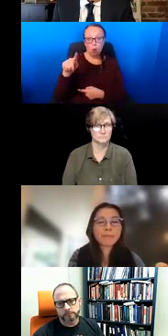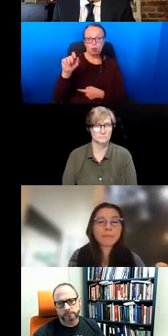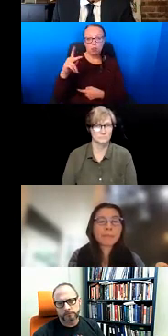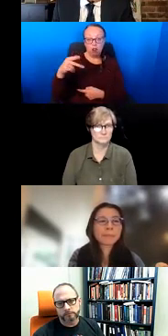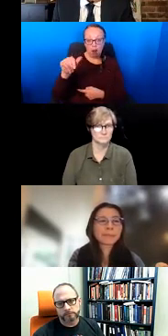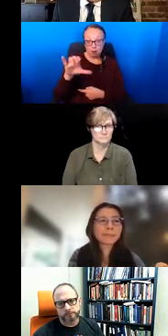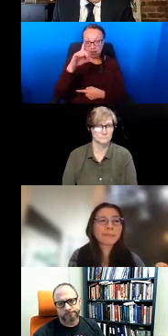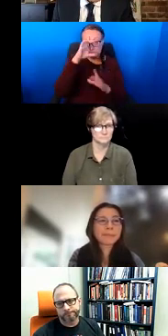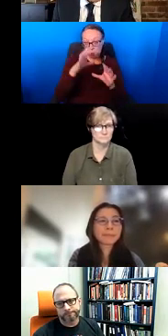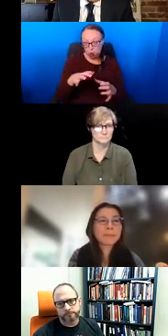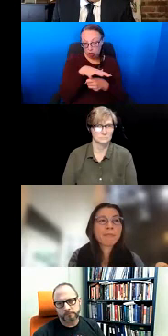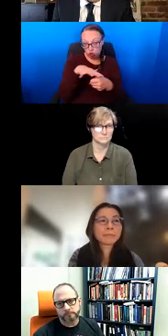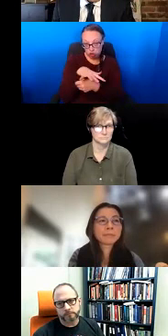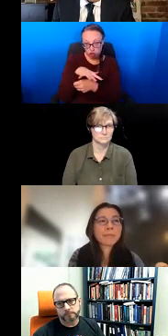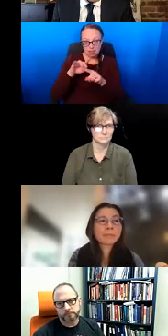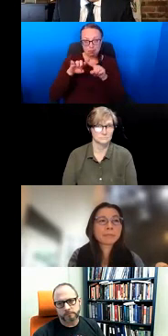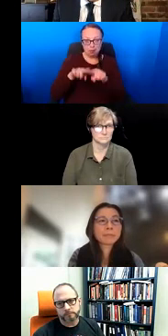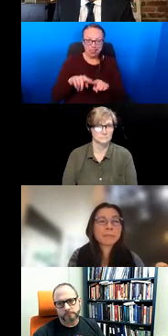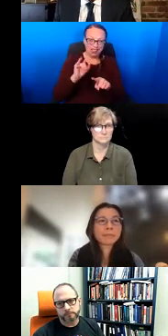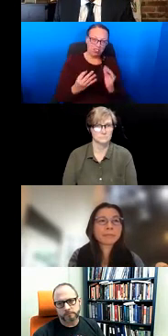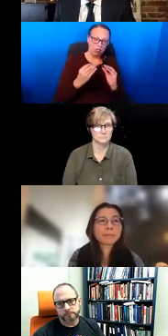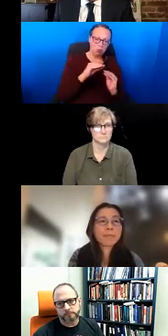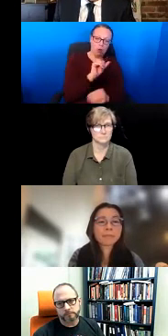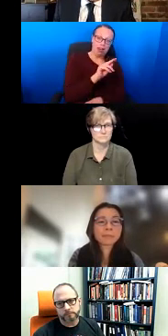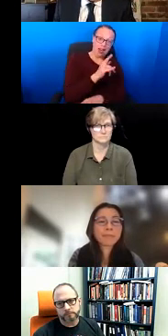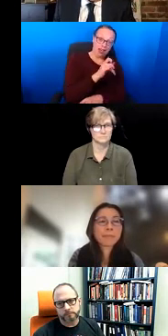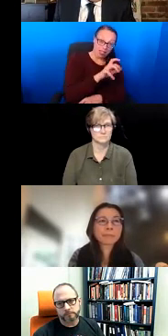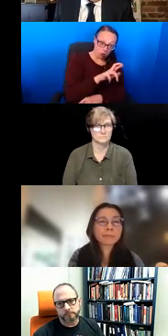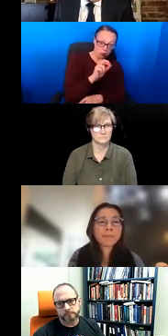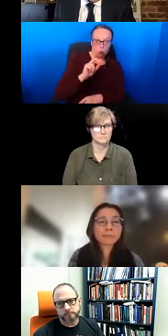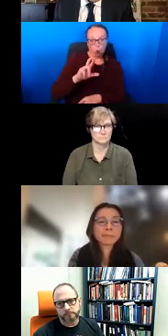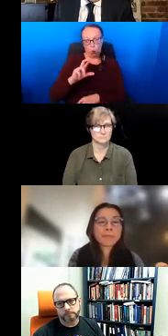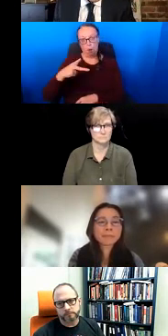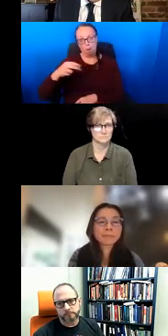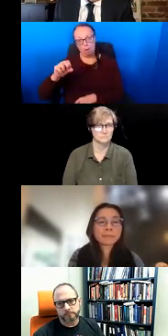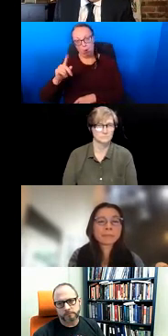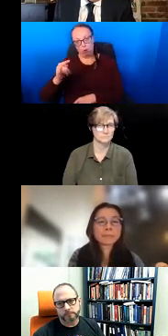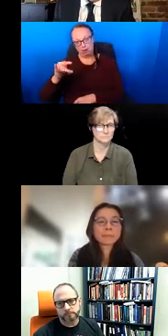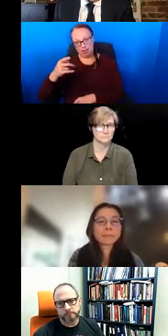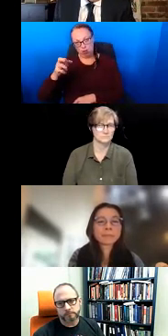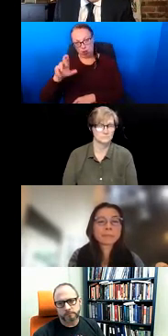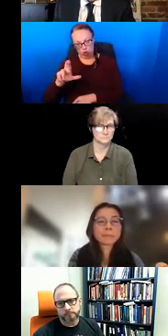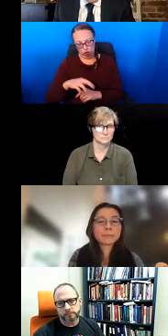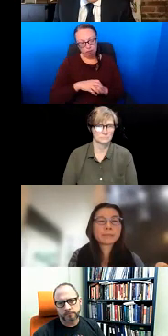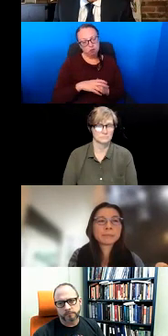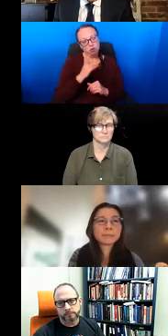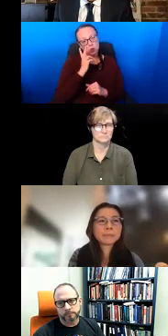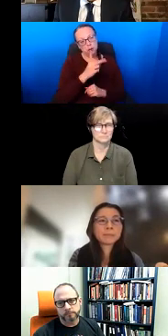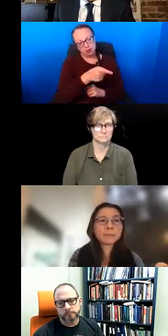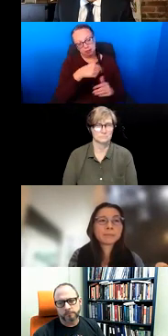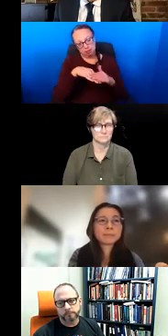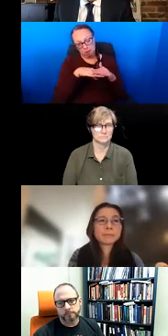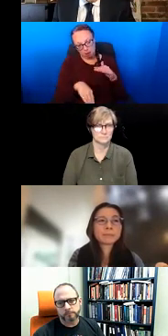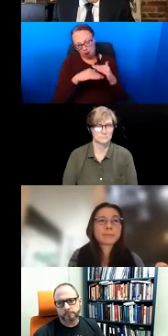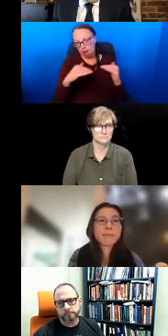on whether your lesion is more anterior or more posterior. So just to direct your attention to the bottom half of the